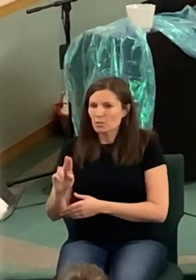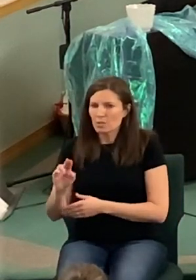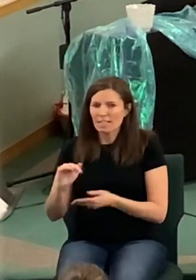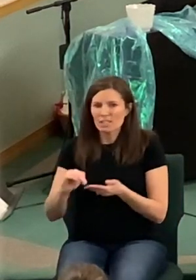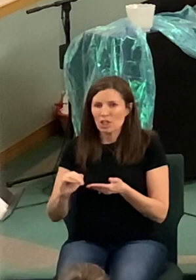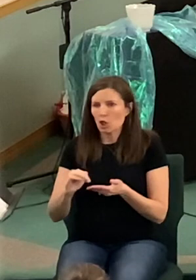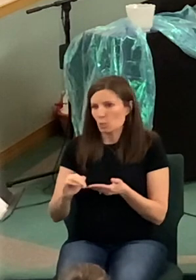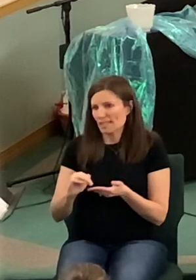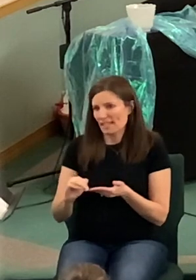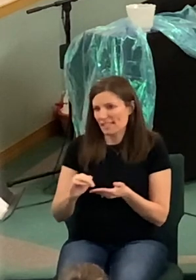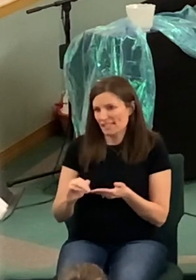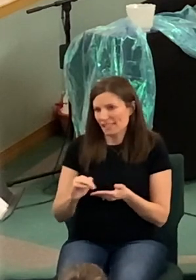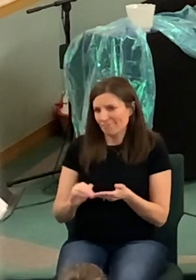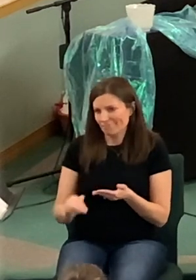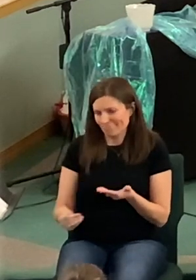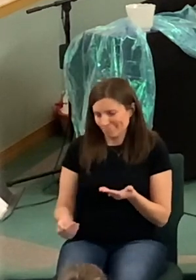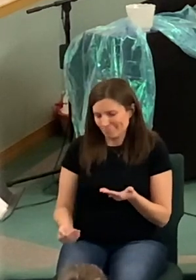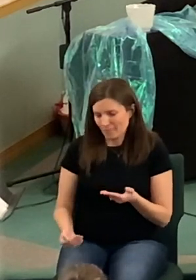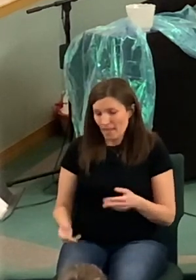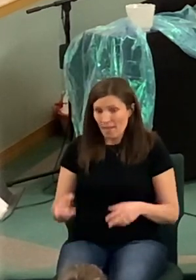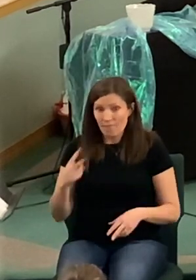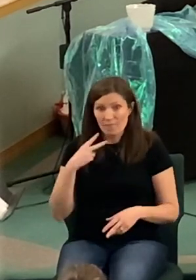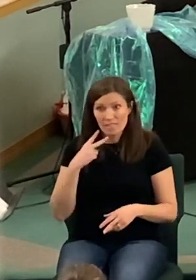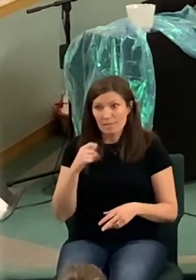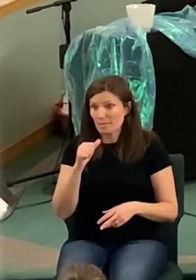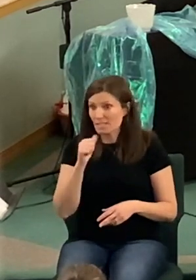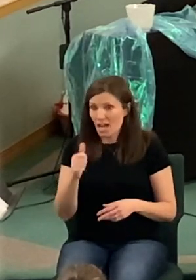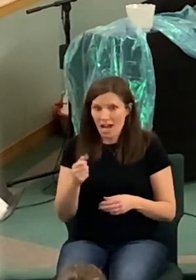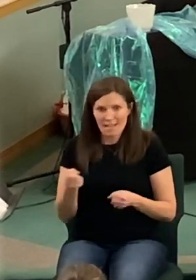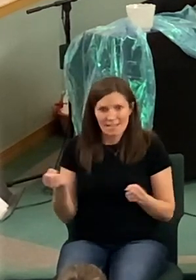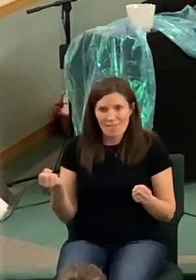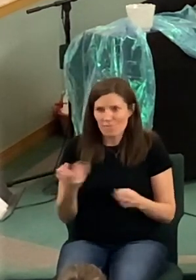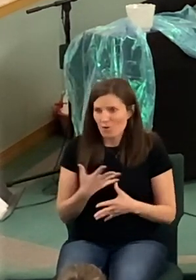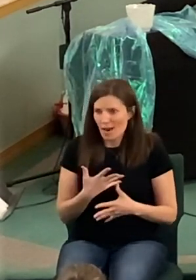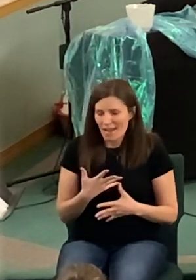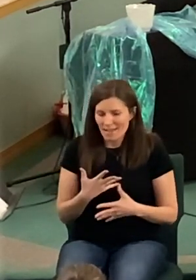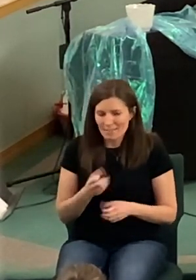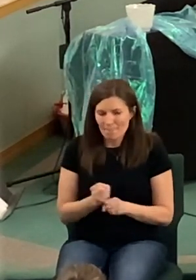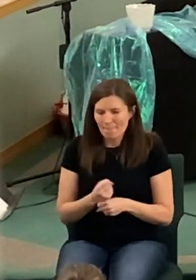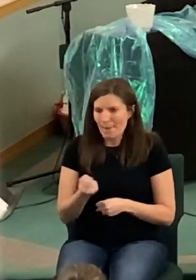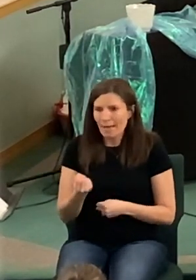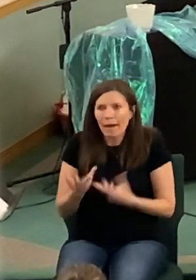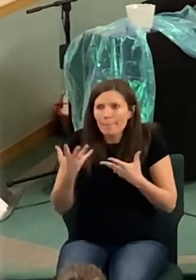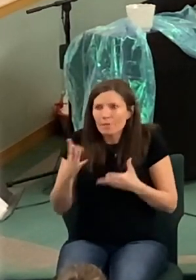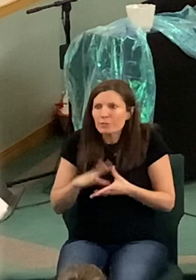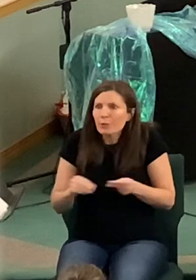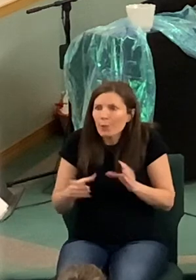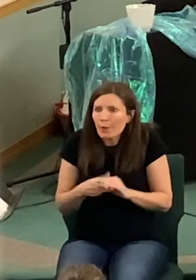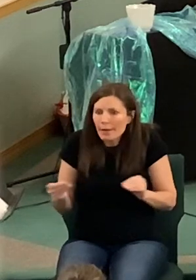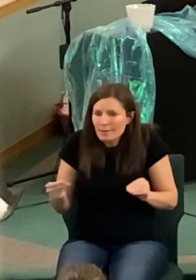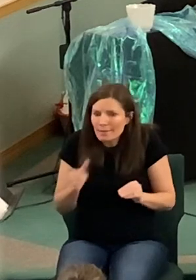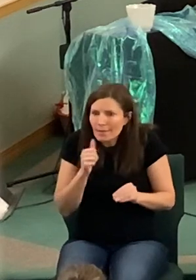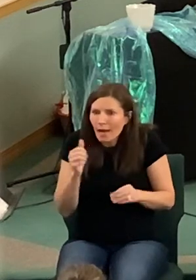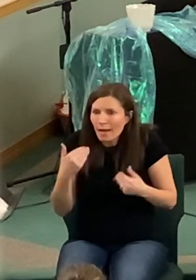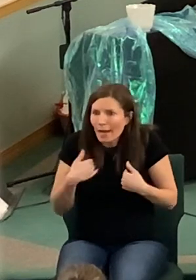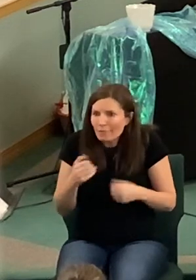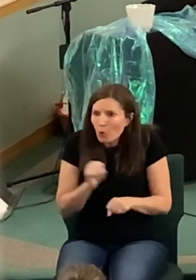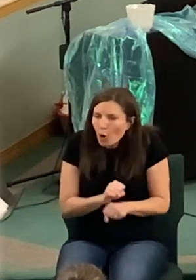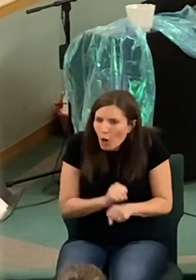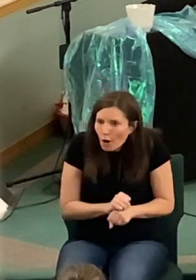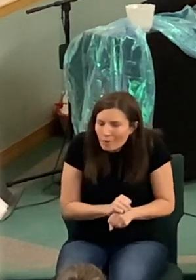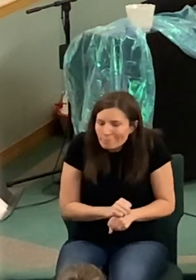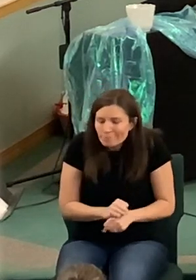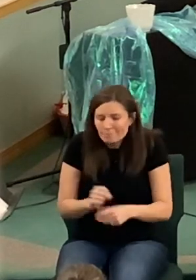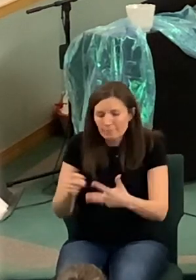pets or children, the victim is often not afraid to make things up to get out of work responsibilities.